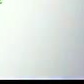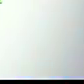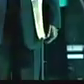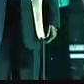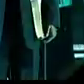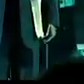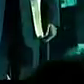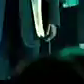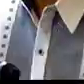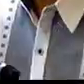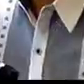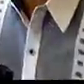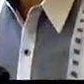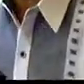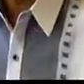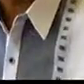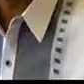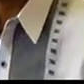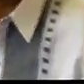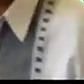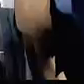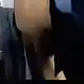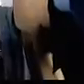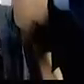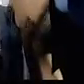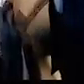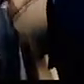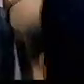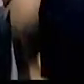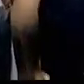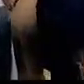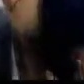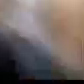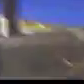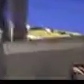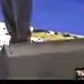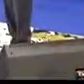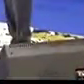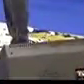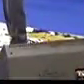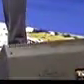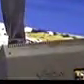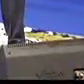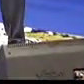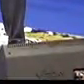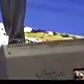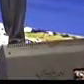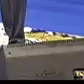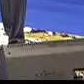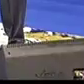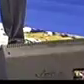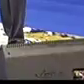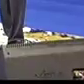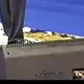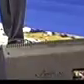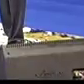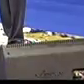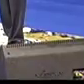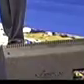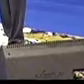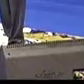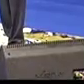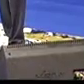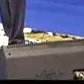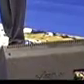everyone, and the grace of God is also sufficient and made available to all. God is going to deliver